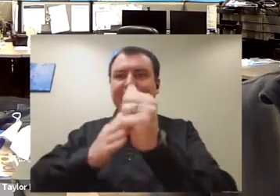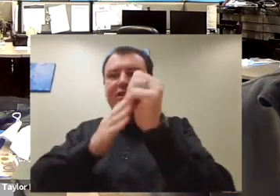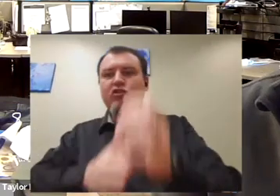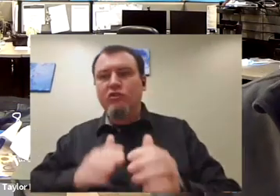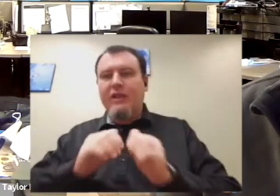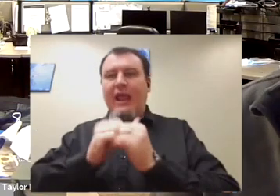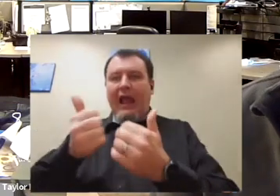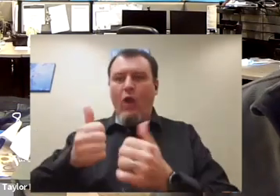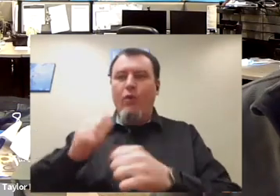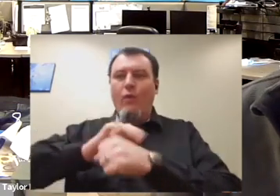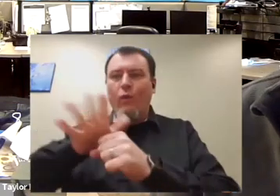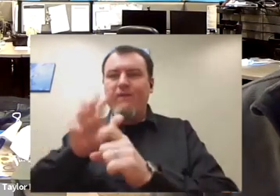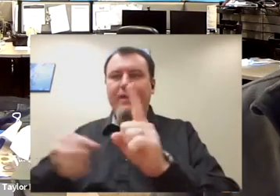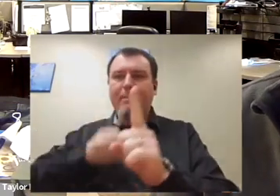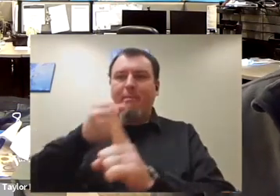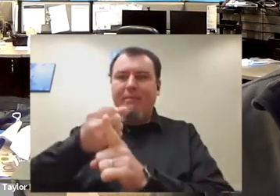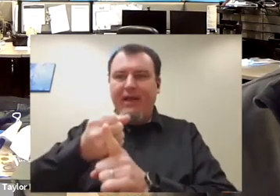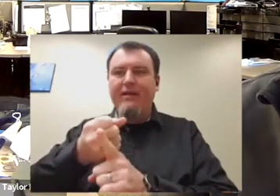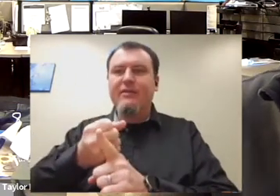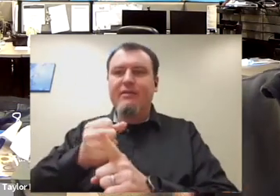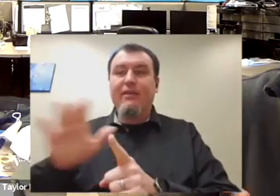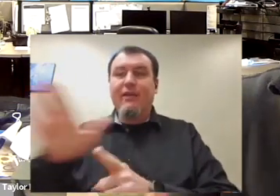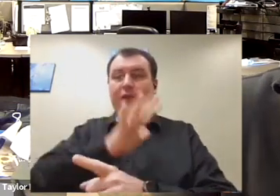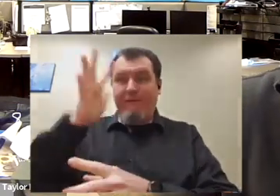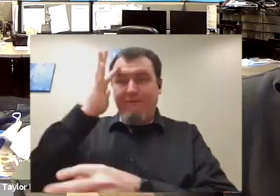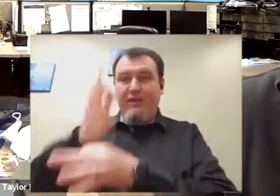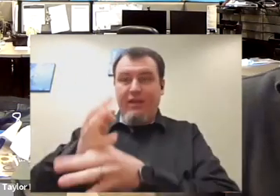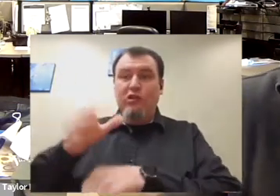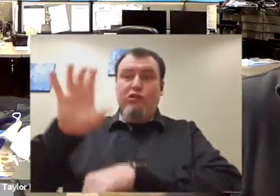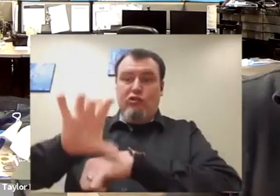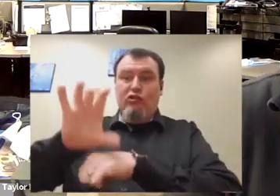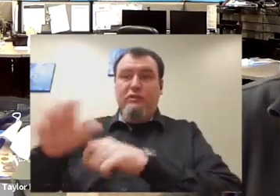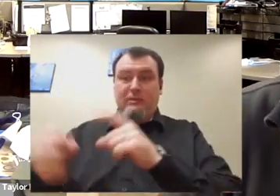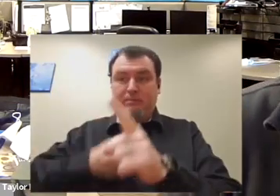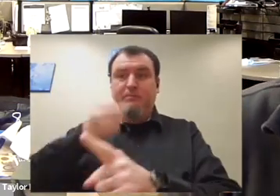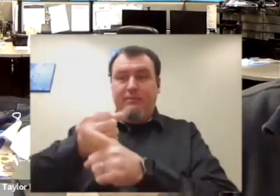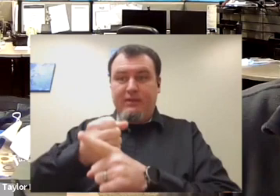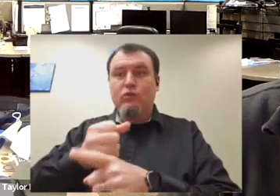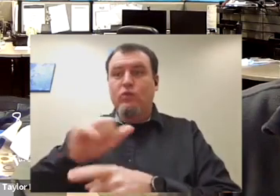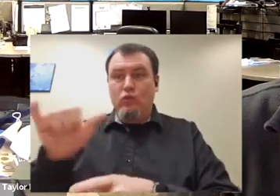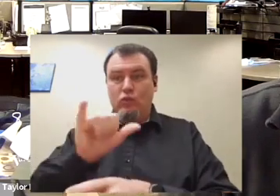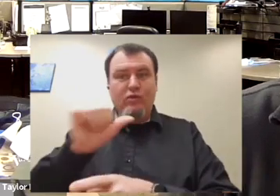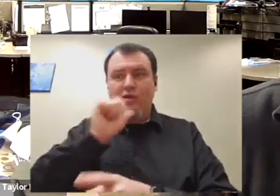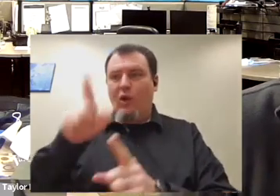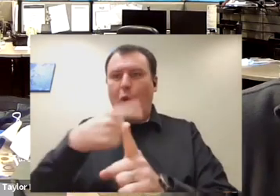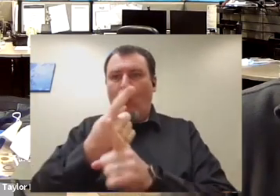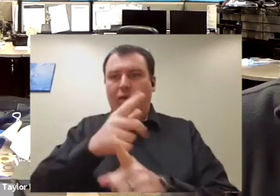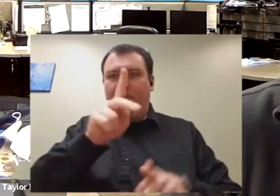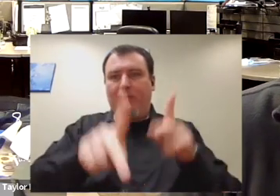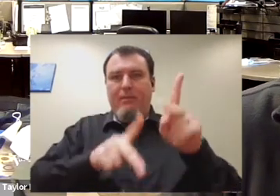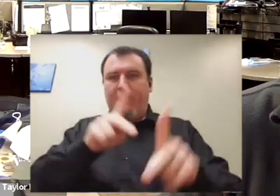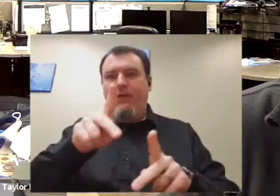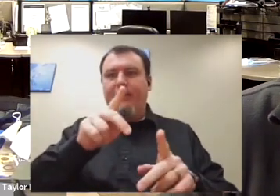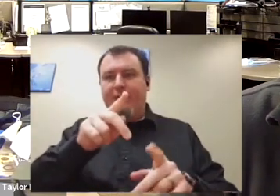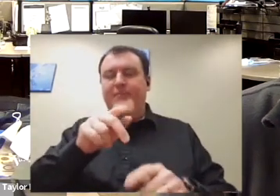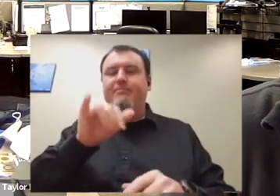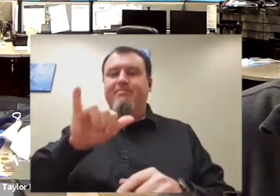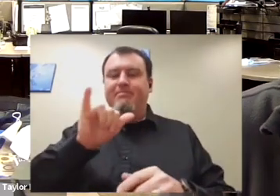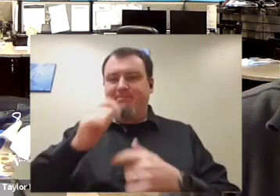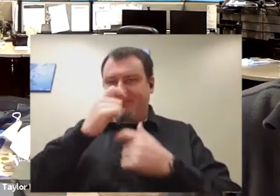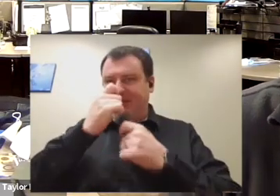world-changing, life-changing pandemic might be affecting them from a faith standpoint. And